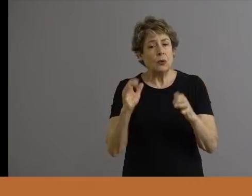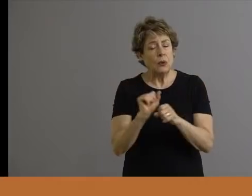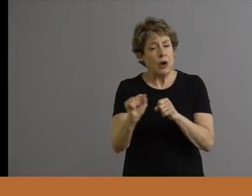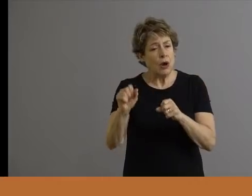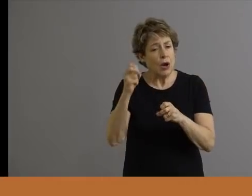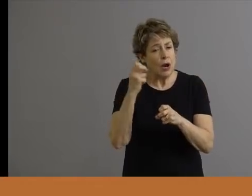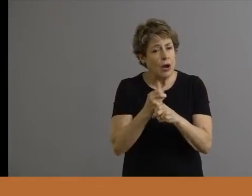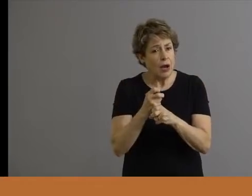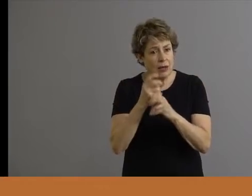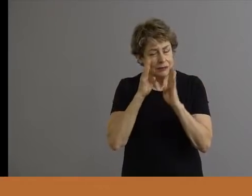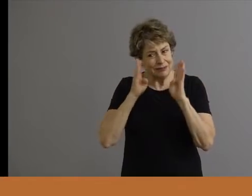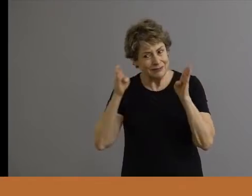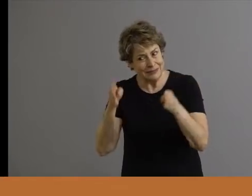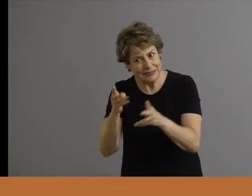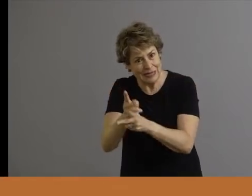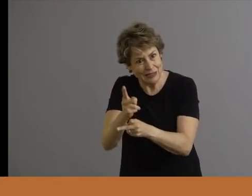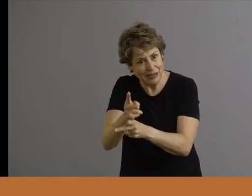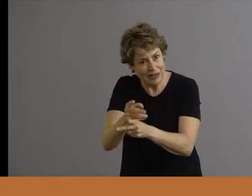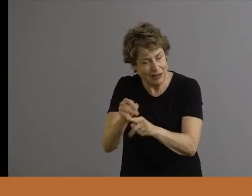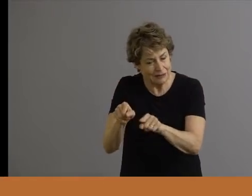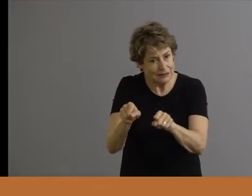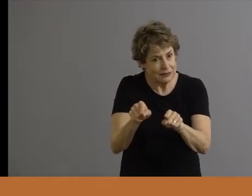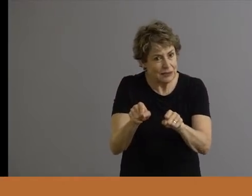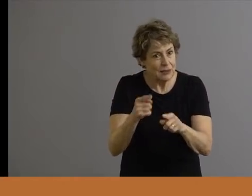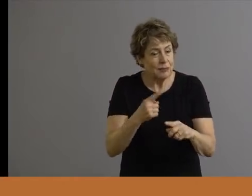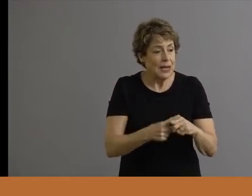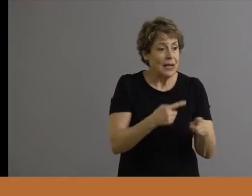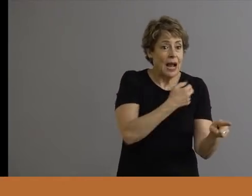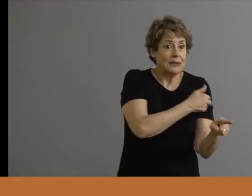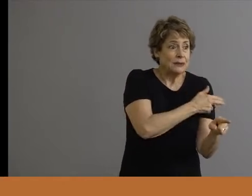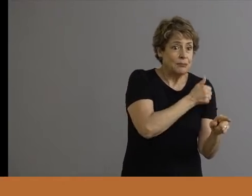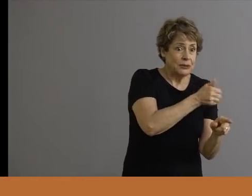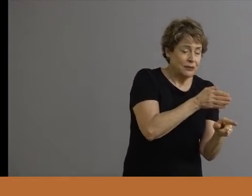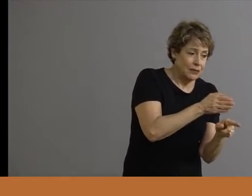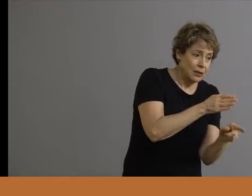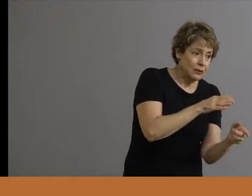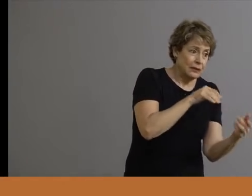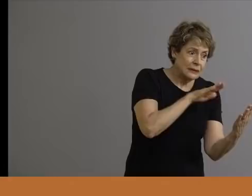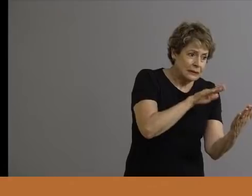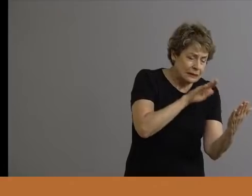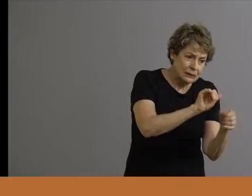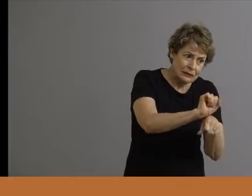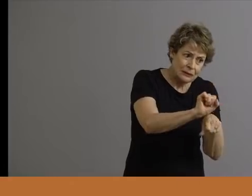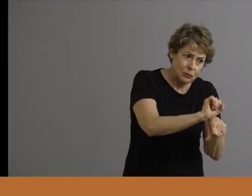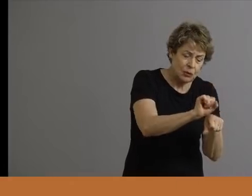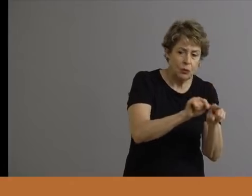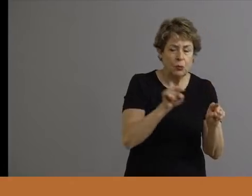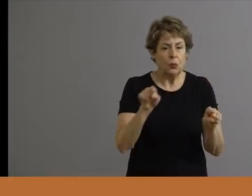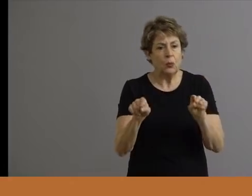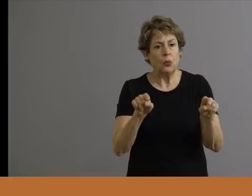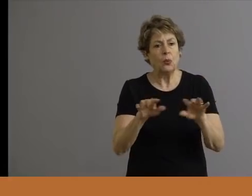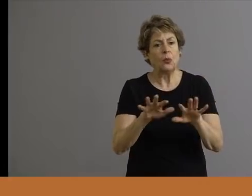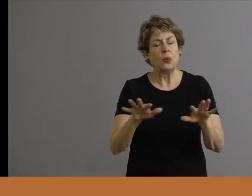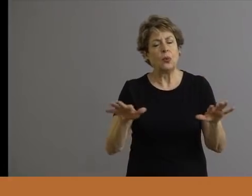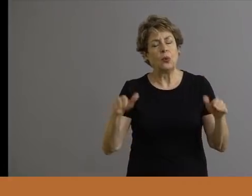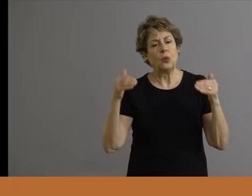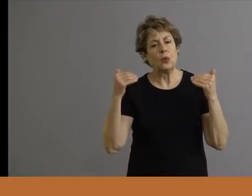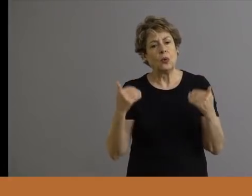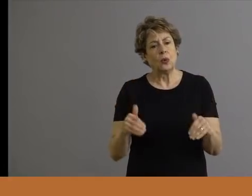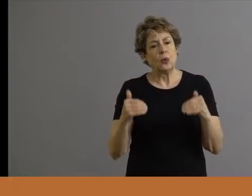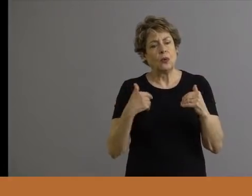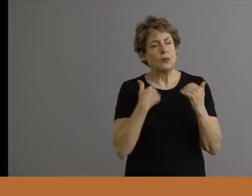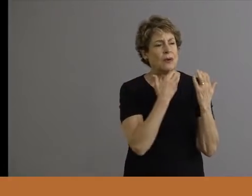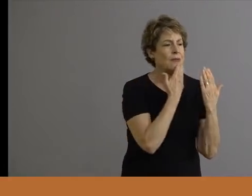hospital. They are on the front lines, they are in the thick of it, and they have our undying